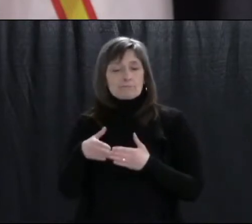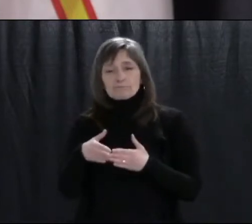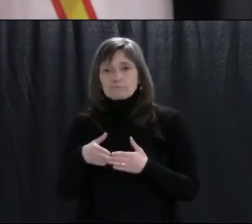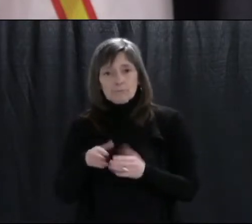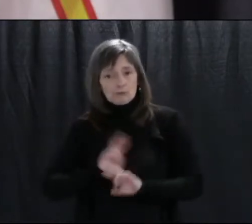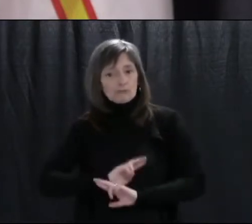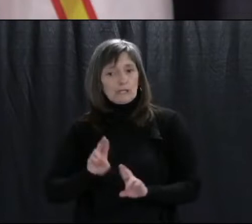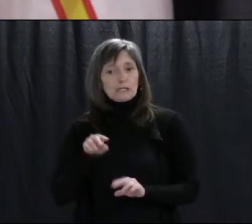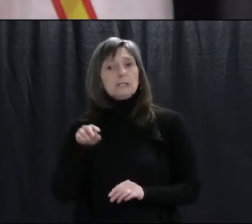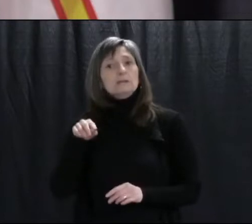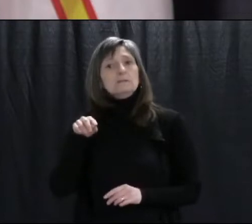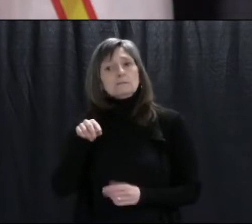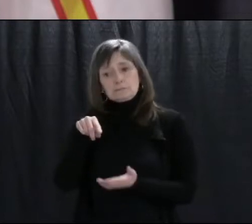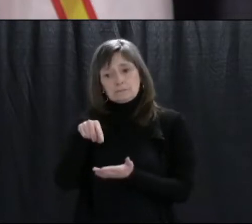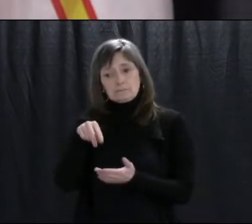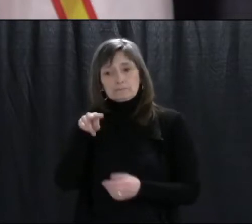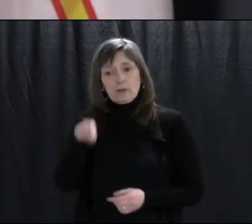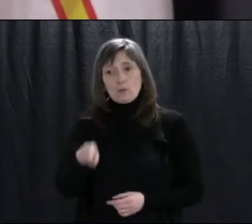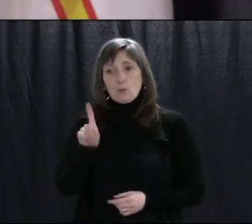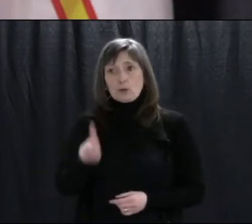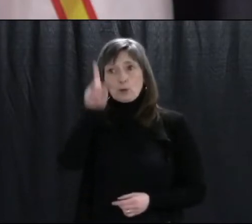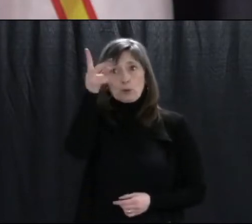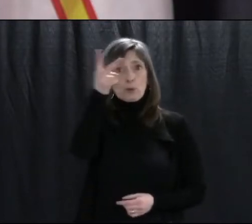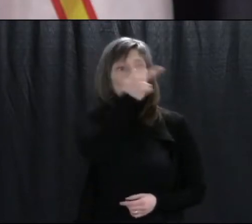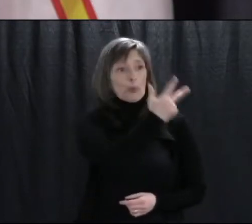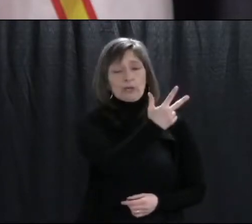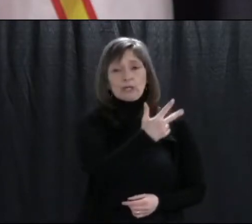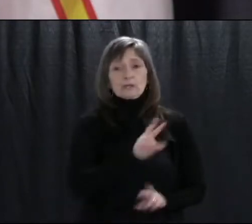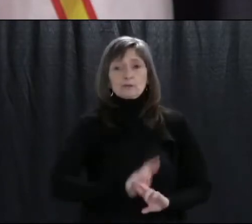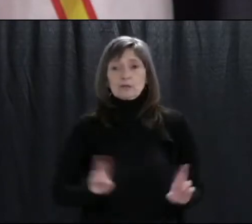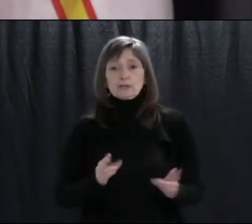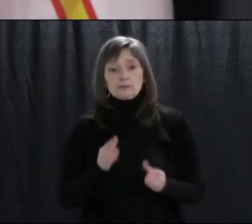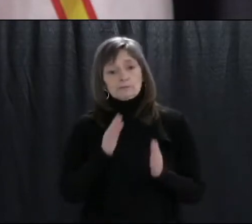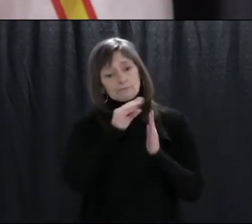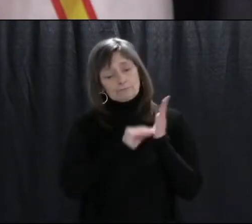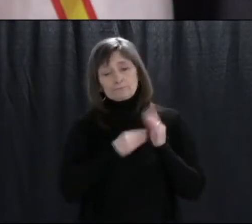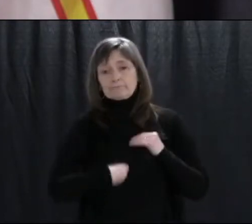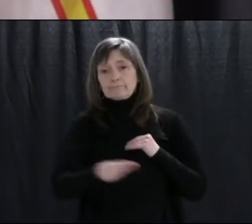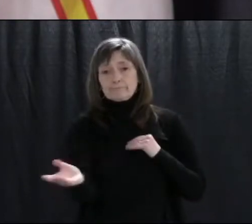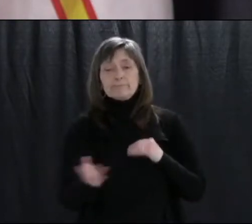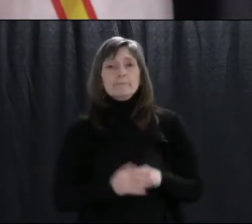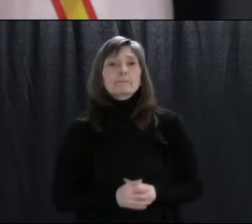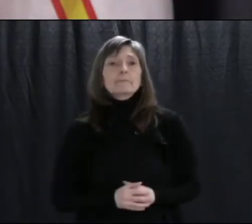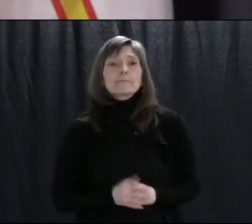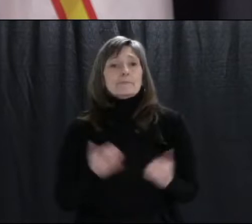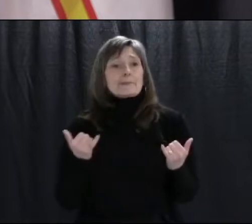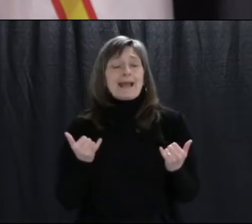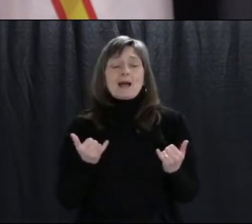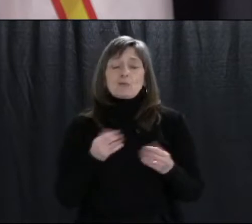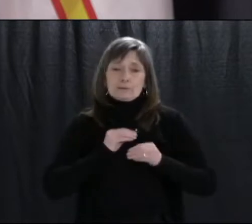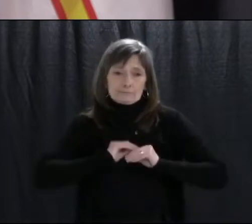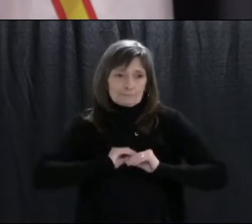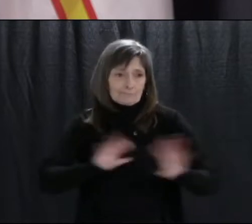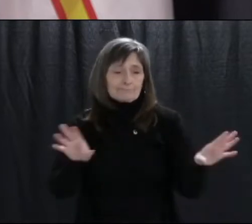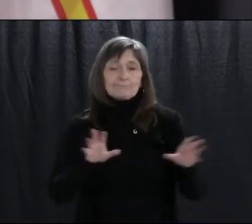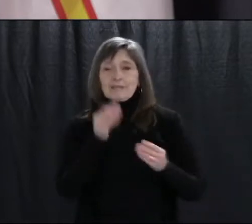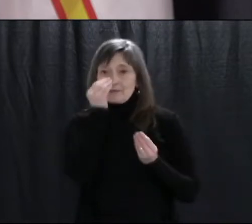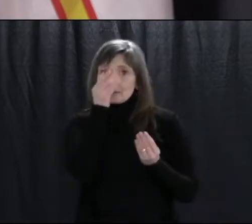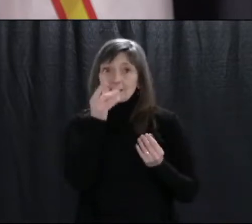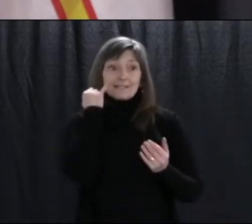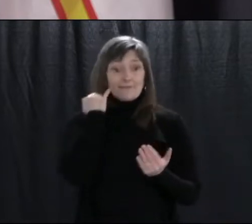resources there and information to give to people when they arrive to Newfoundland and Labrador. It's important now we get the public message out that